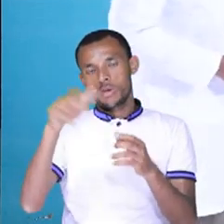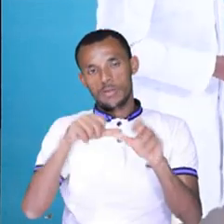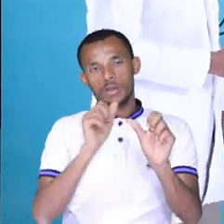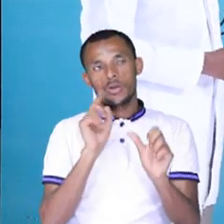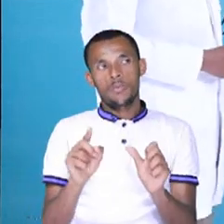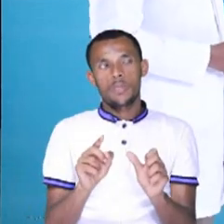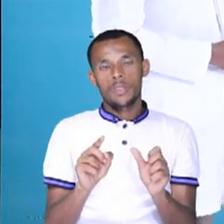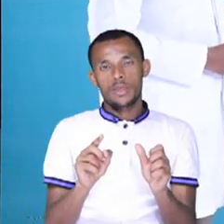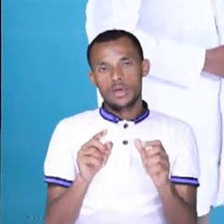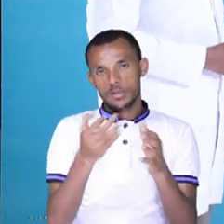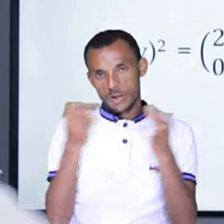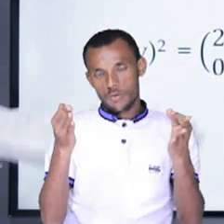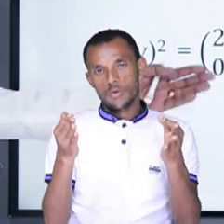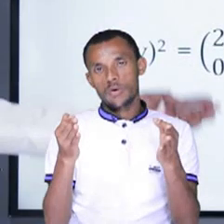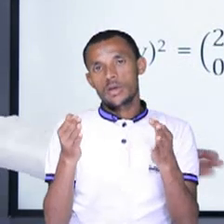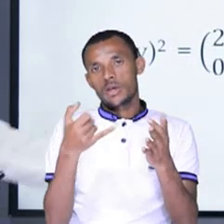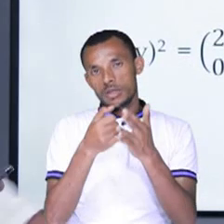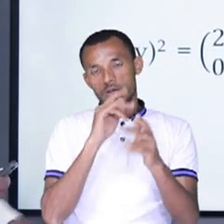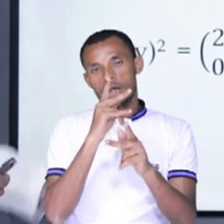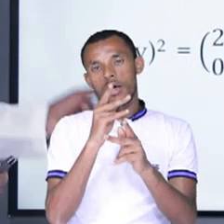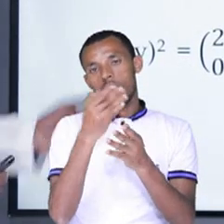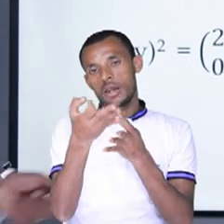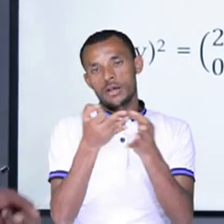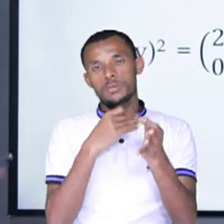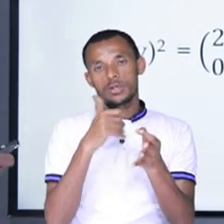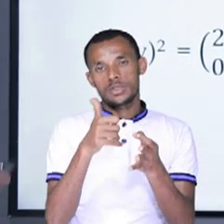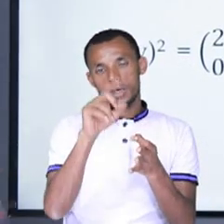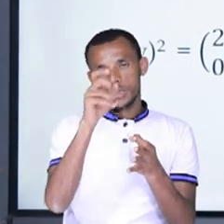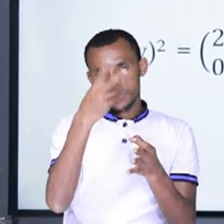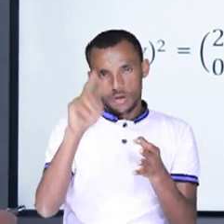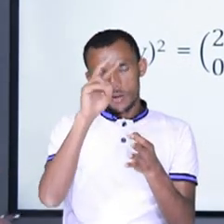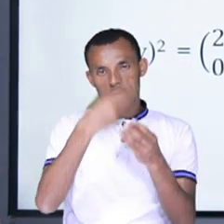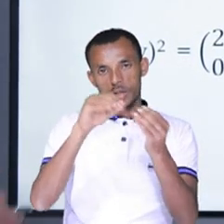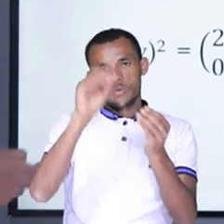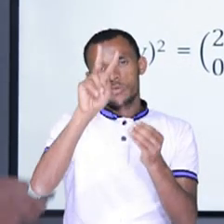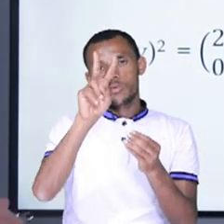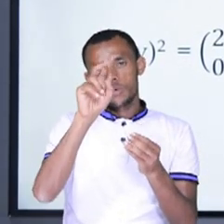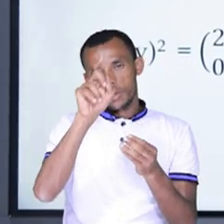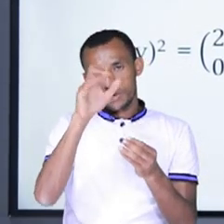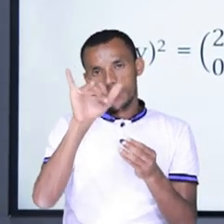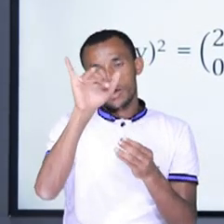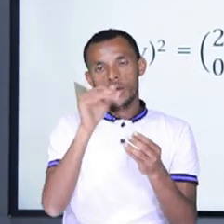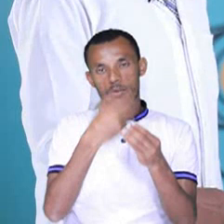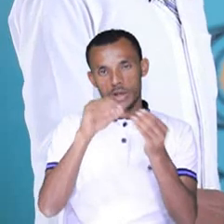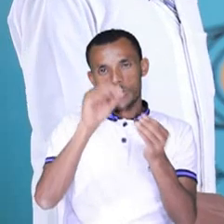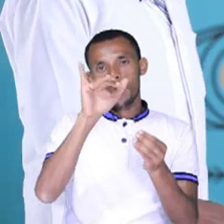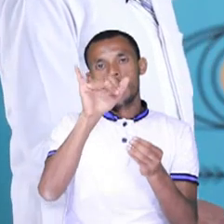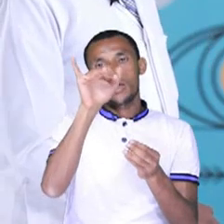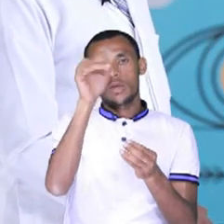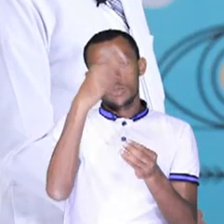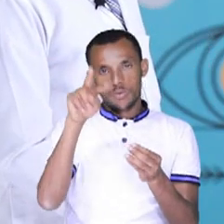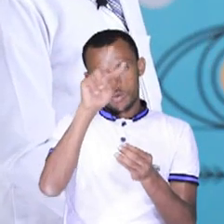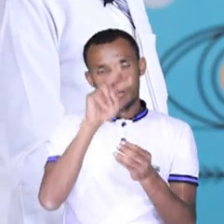expanded form of x plus y the whole squared? It is an expression, x squared plus 2xy plus y squared it will be.